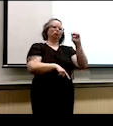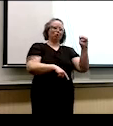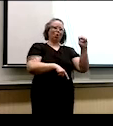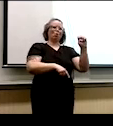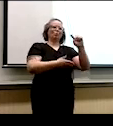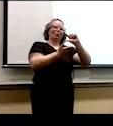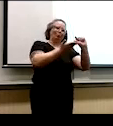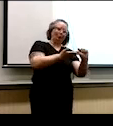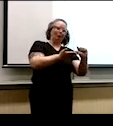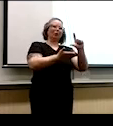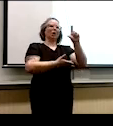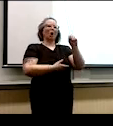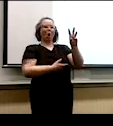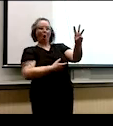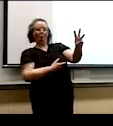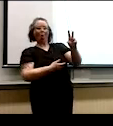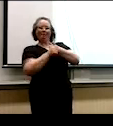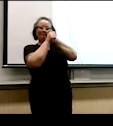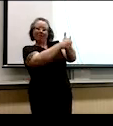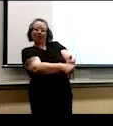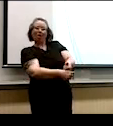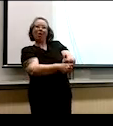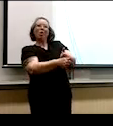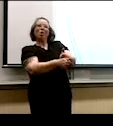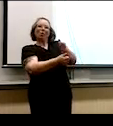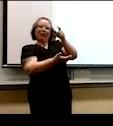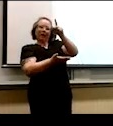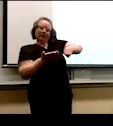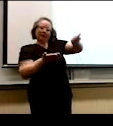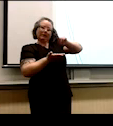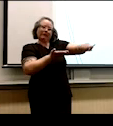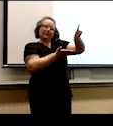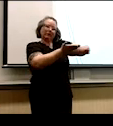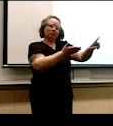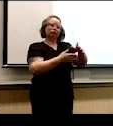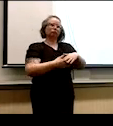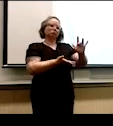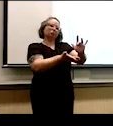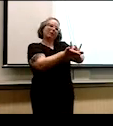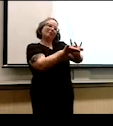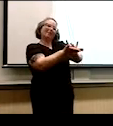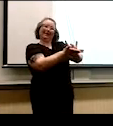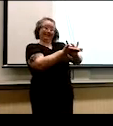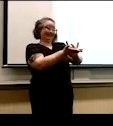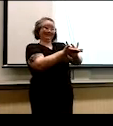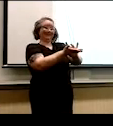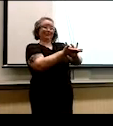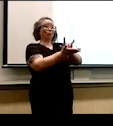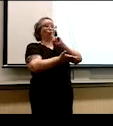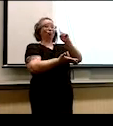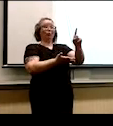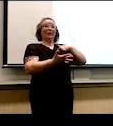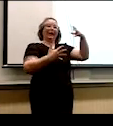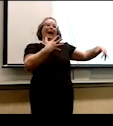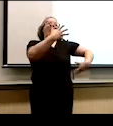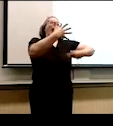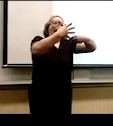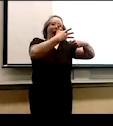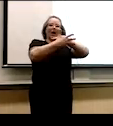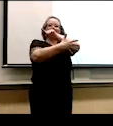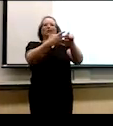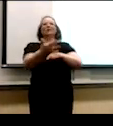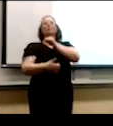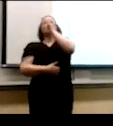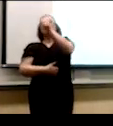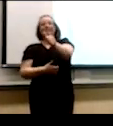sufficient evidence. Really, the non-pharmacological support is the most important. Oh yes, and aid them